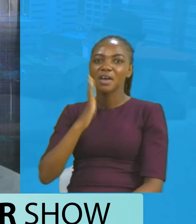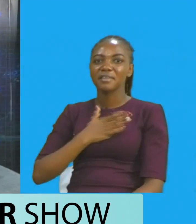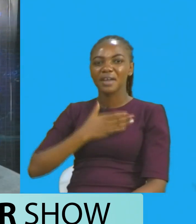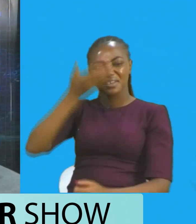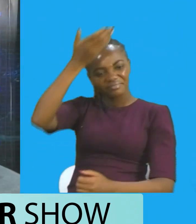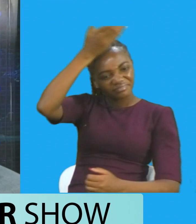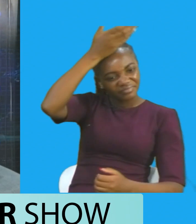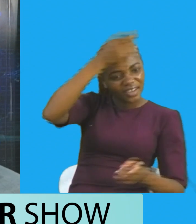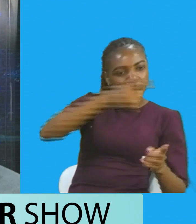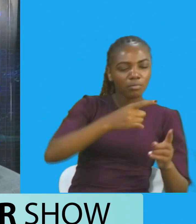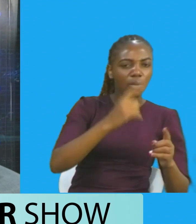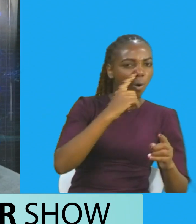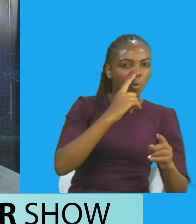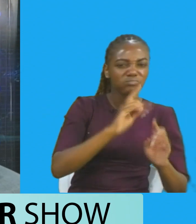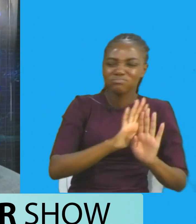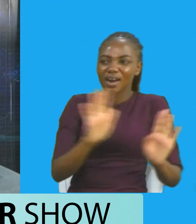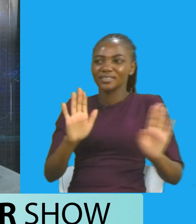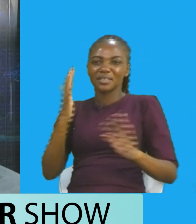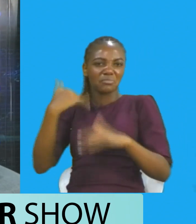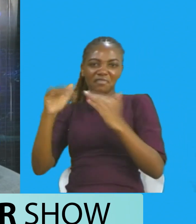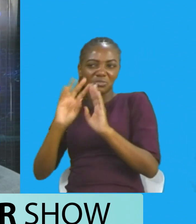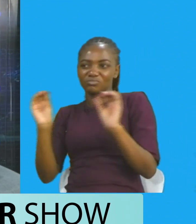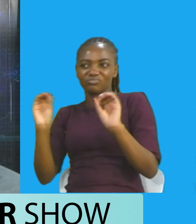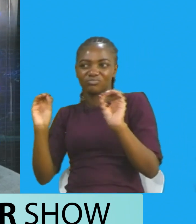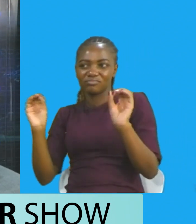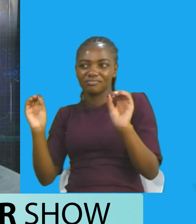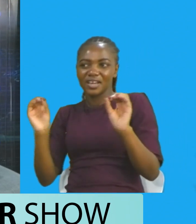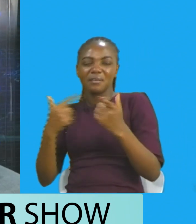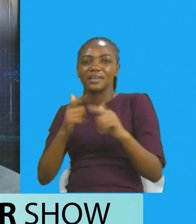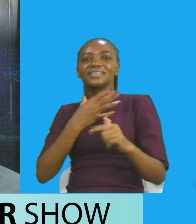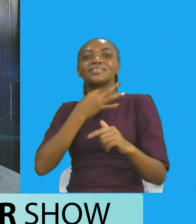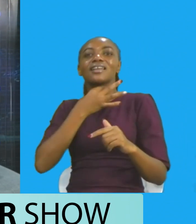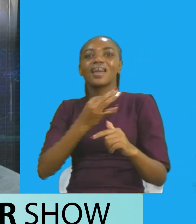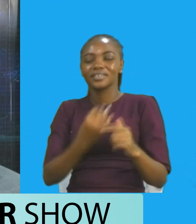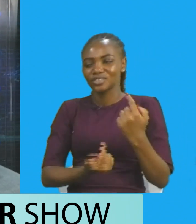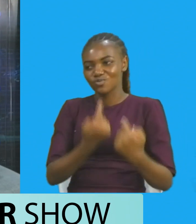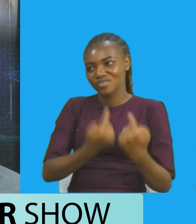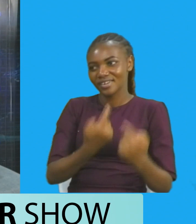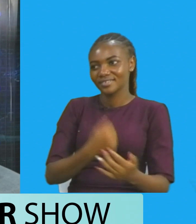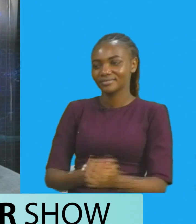in the house. She's a house chef. She's not a professional. She just cooks in the house. Yes.